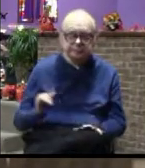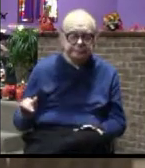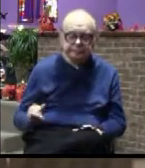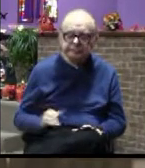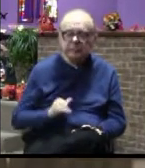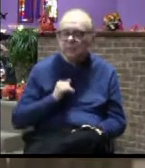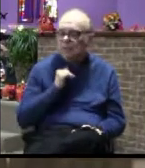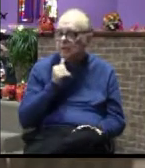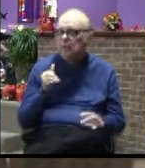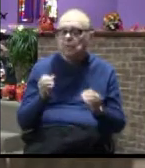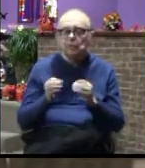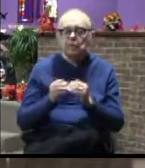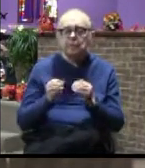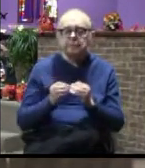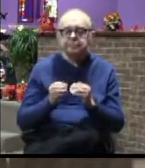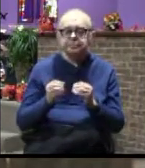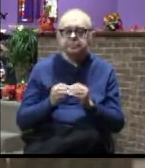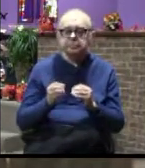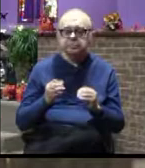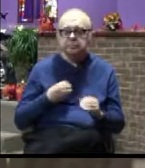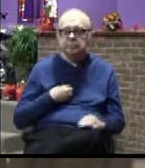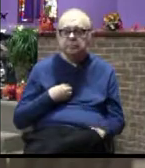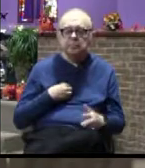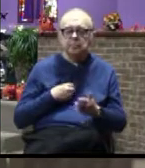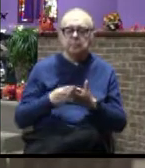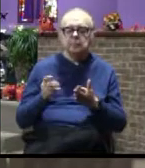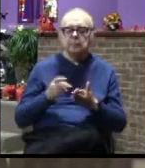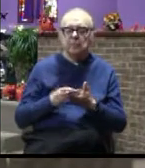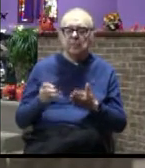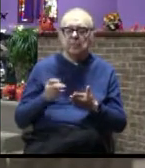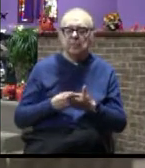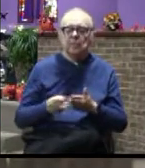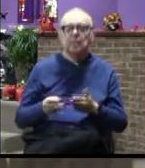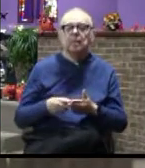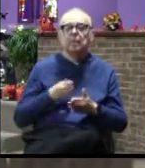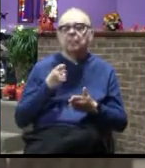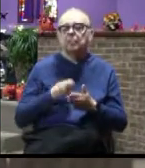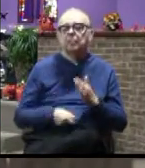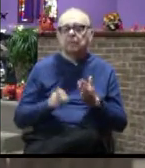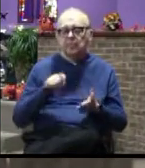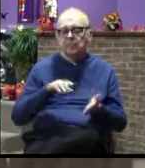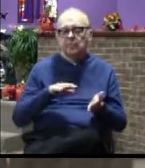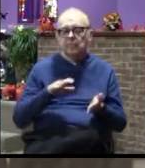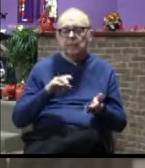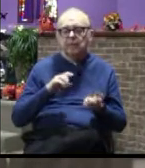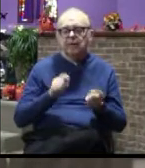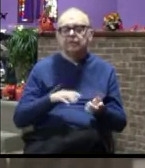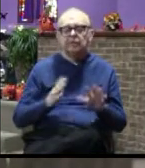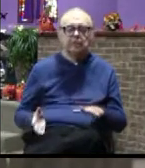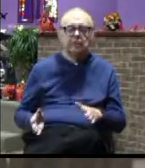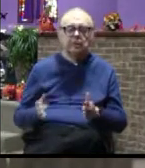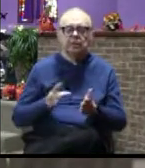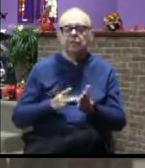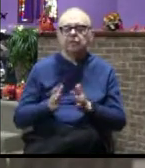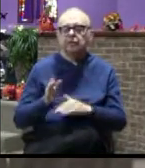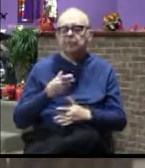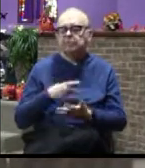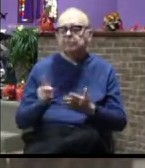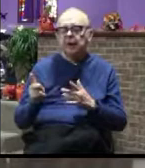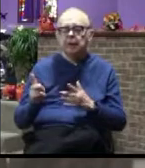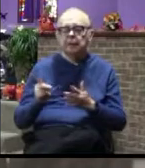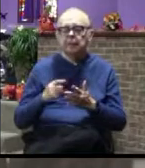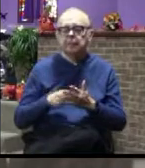we no longer will have to pay the penalty for sin and death Jesus paid it